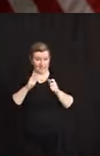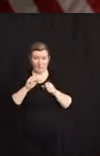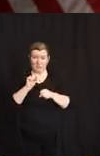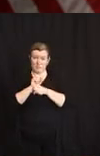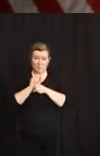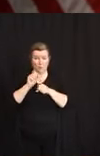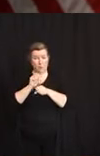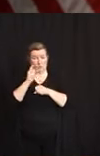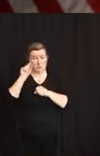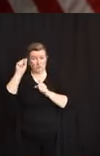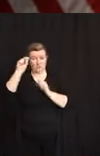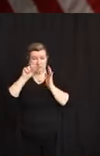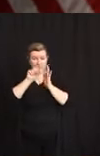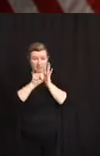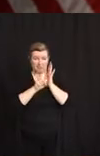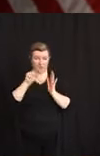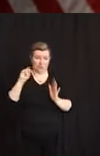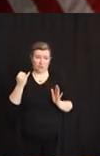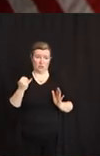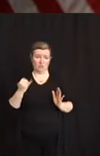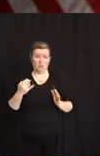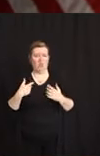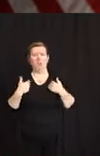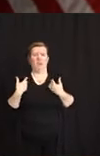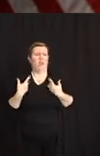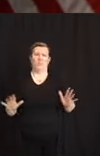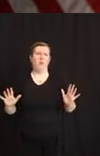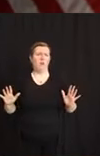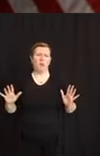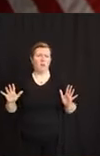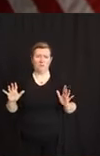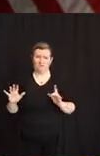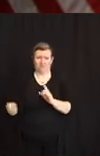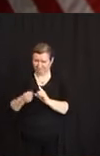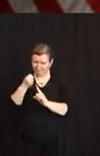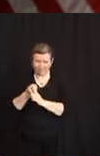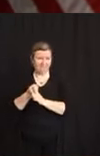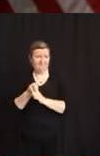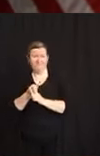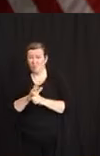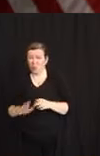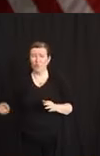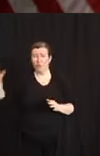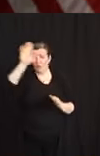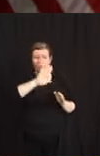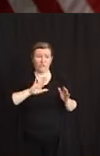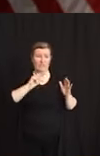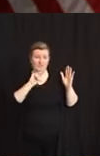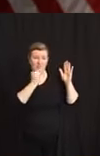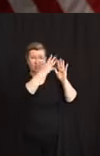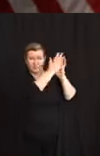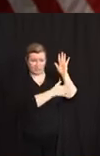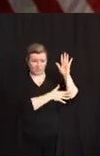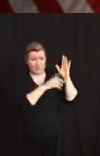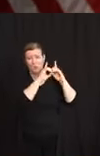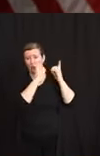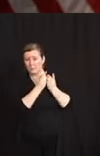folks across the entire spectrum of our society. So please, God, we don't get there. Two other quick